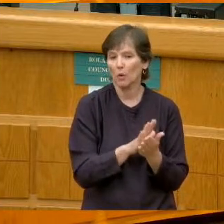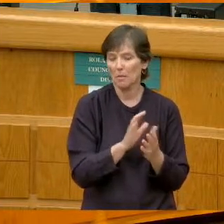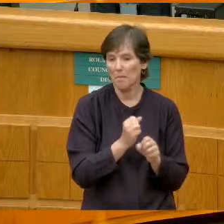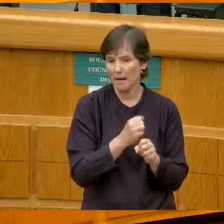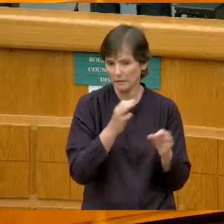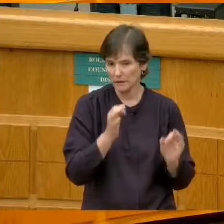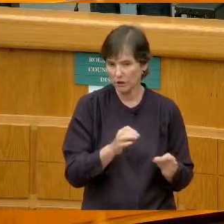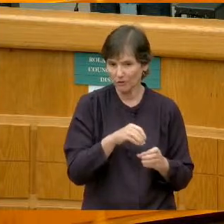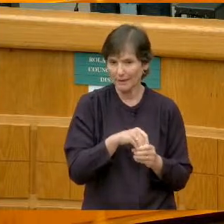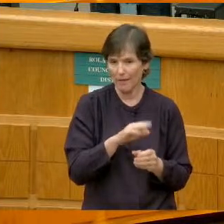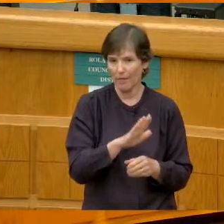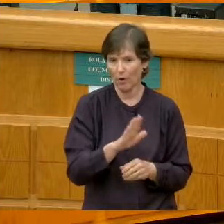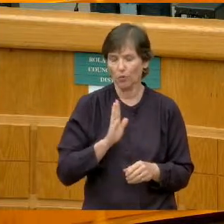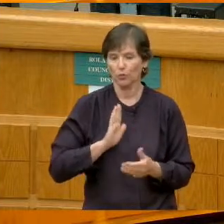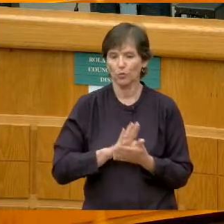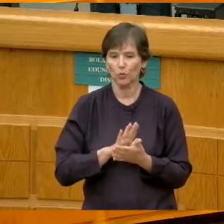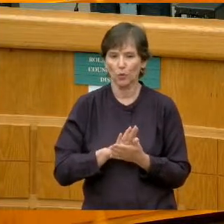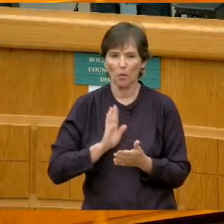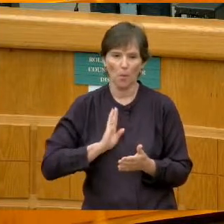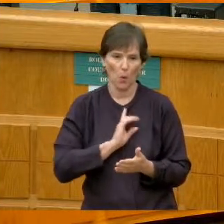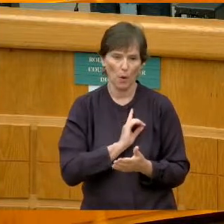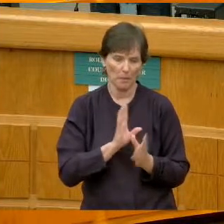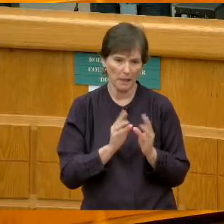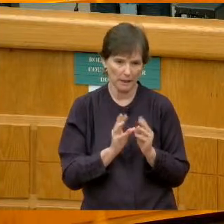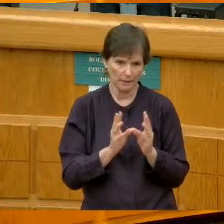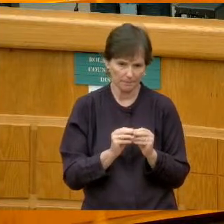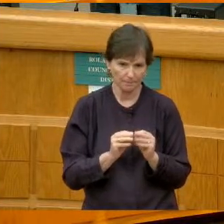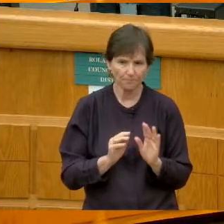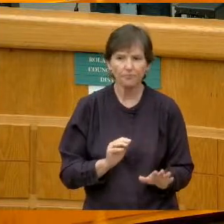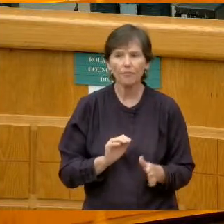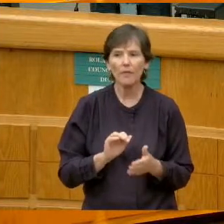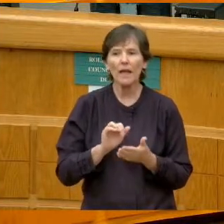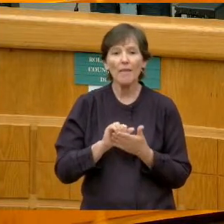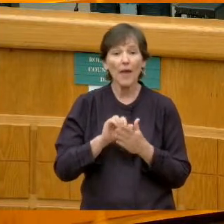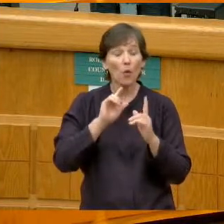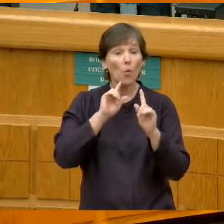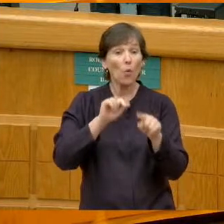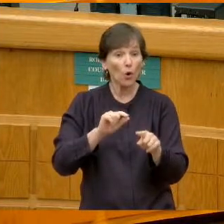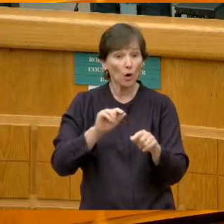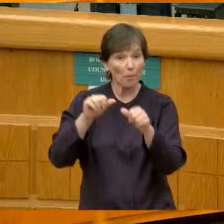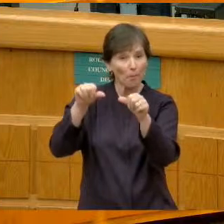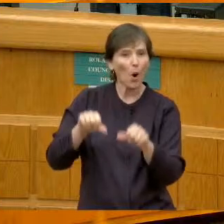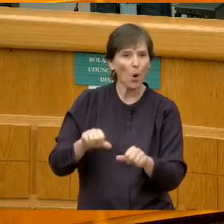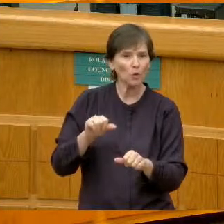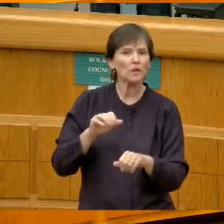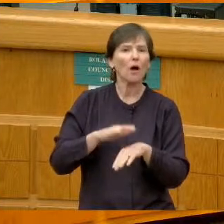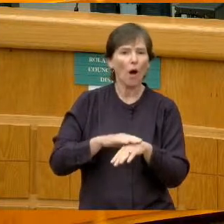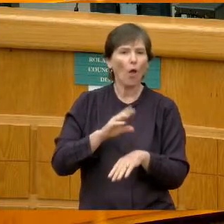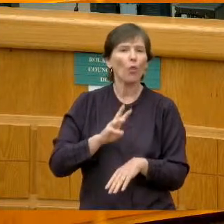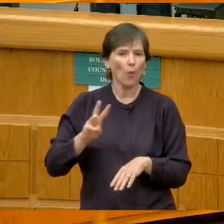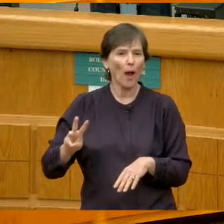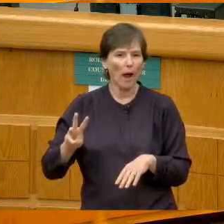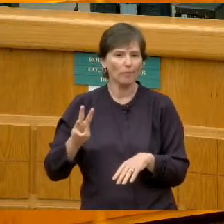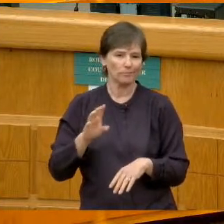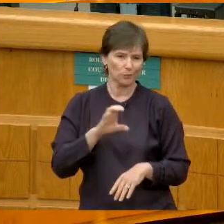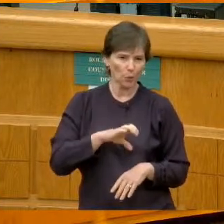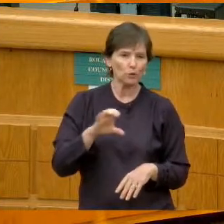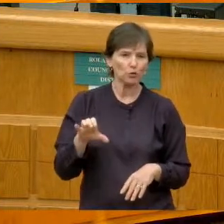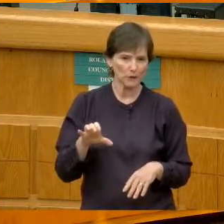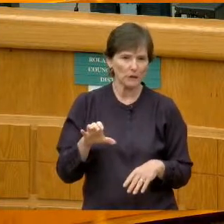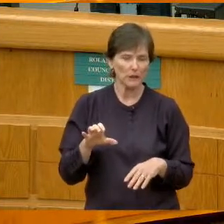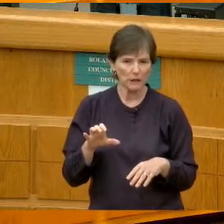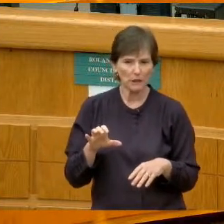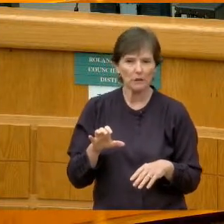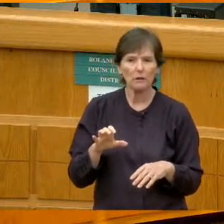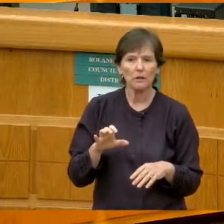So the order that Dr. Ramachandruni read, that's going to be available on our website, that is being provided to all the school